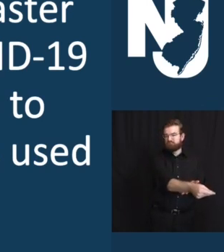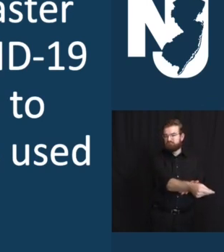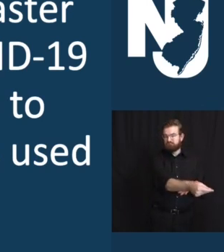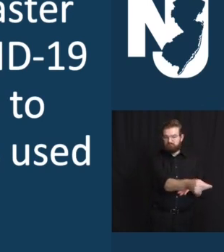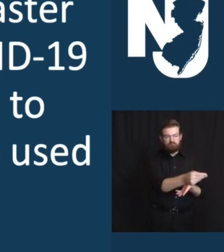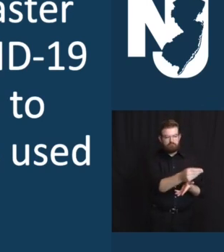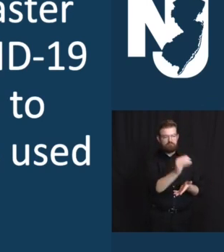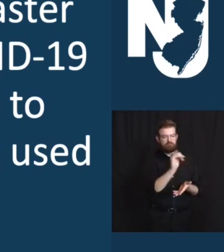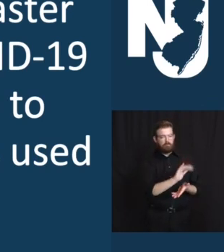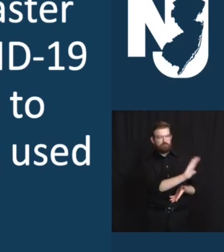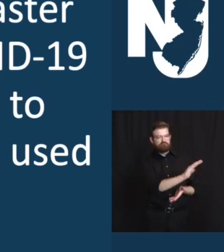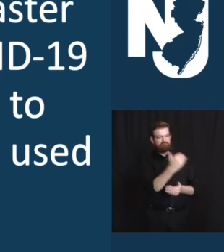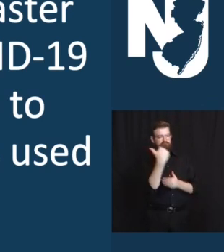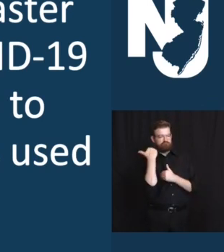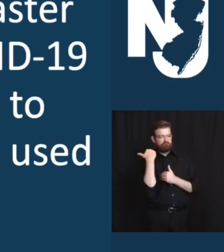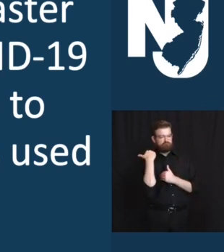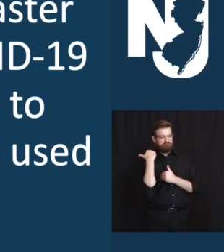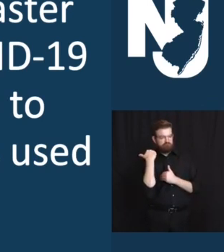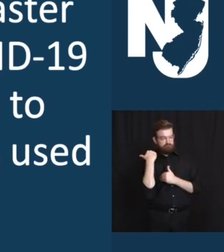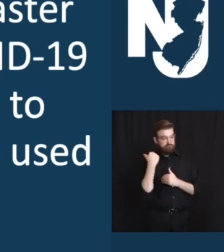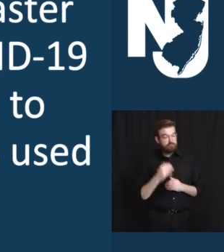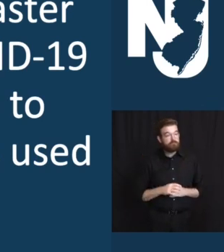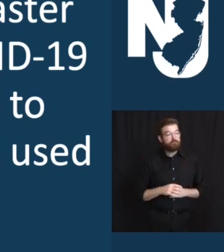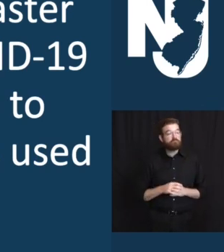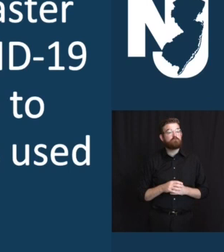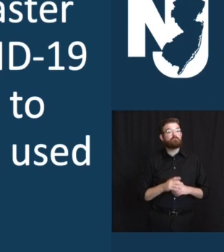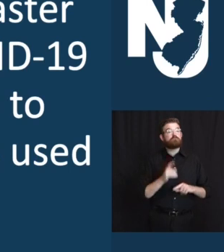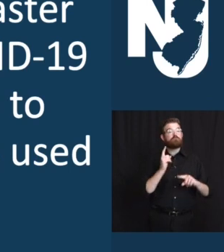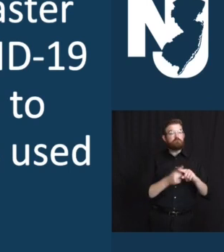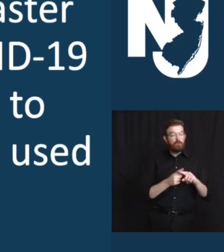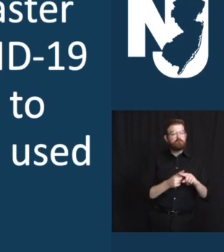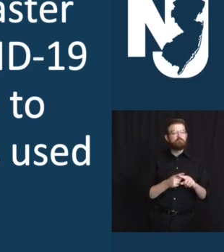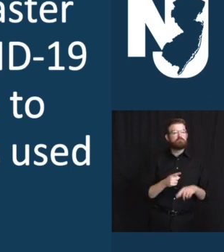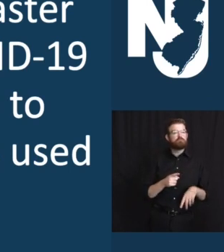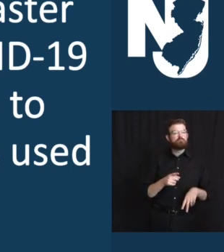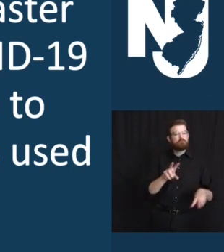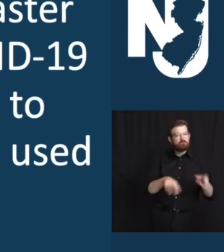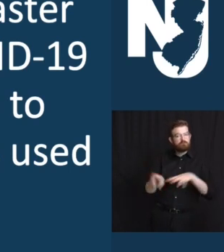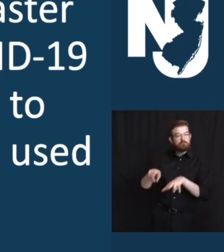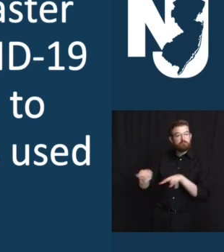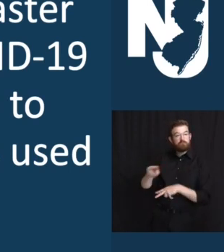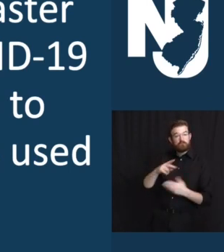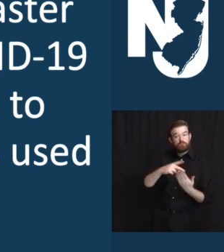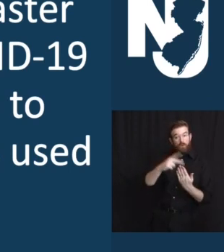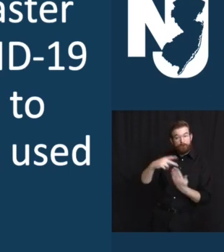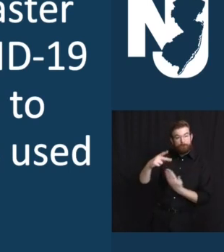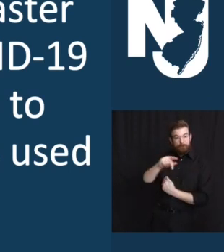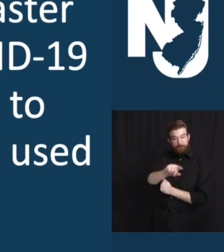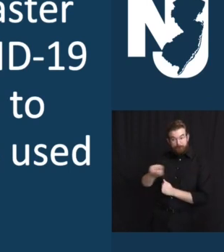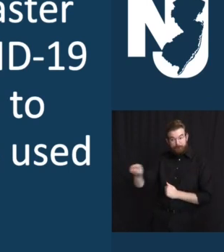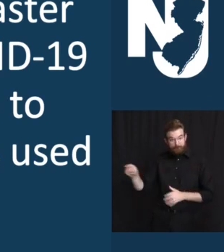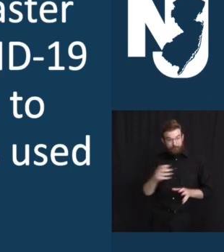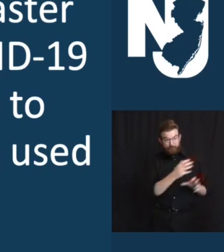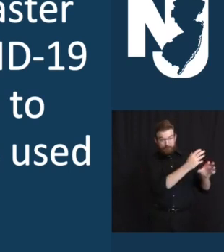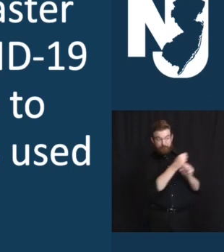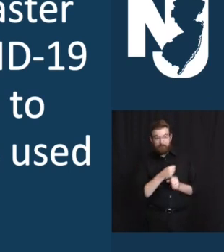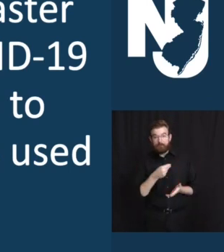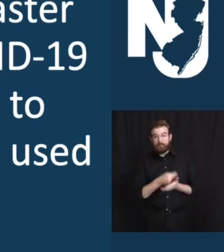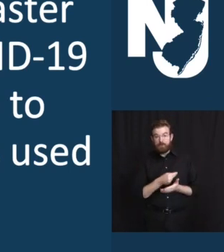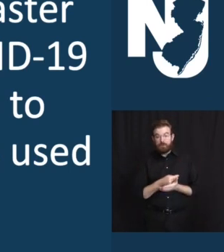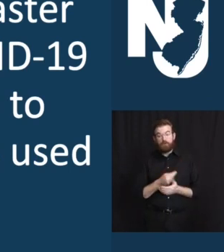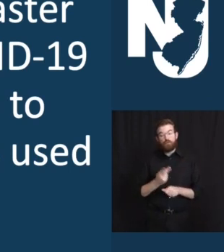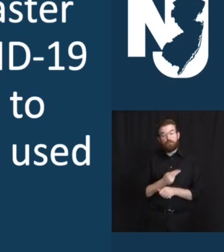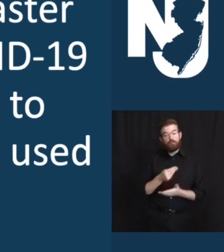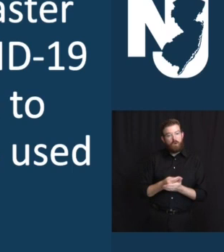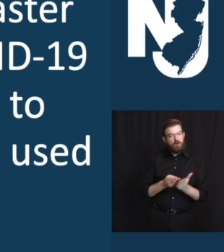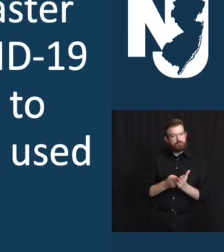program with a pool of outside vendors to ensure agencies guard against fraud, waste, and abuse of any